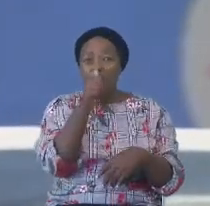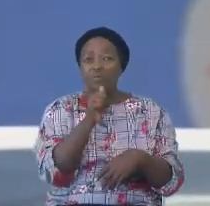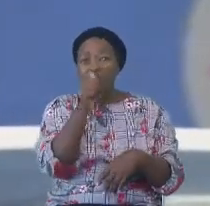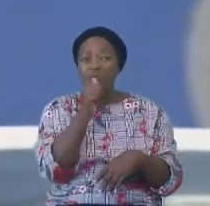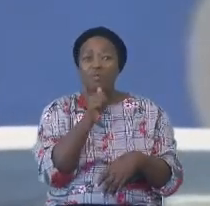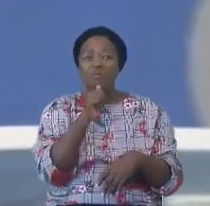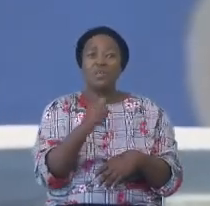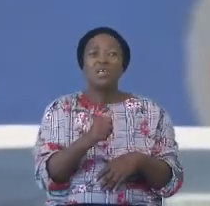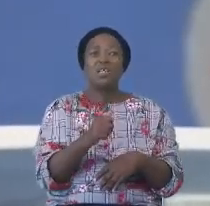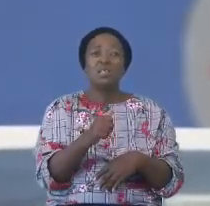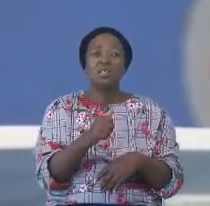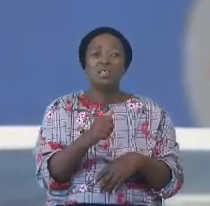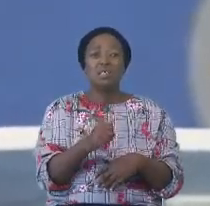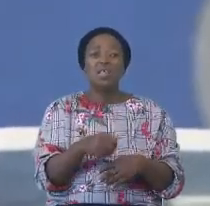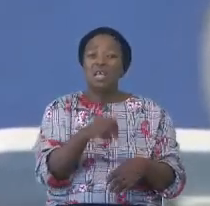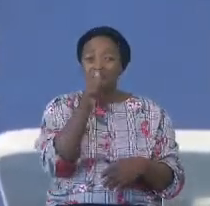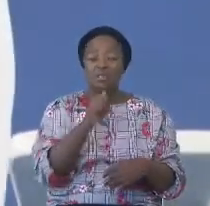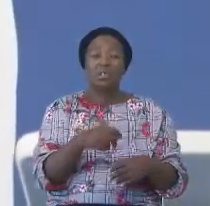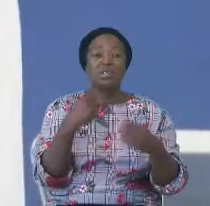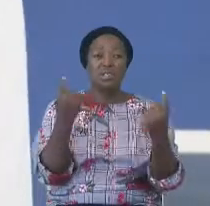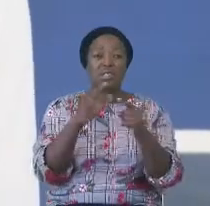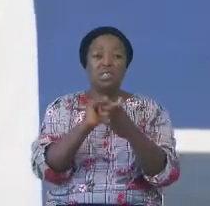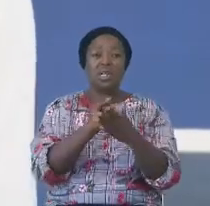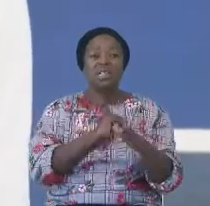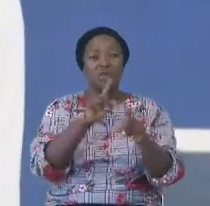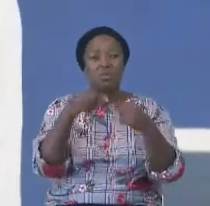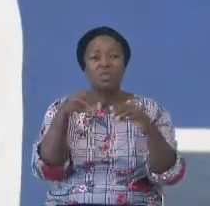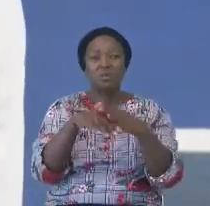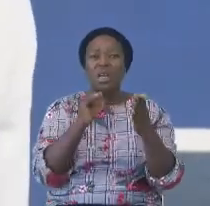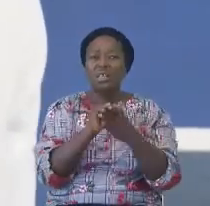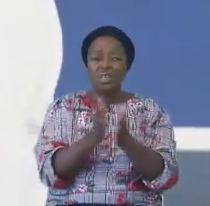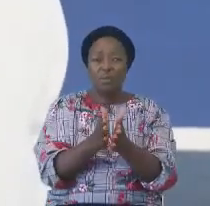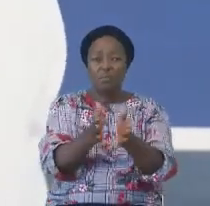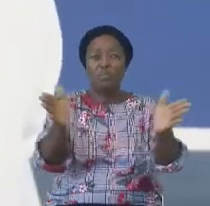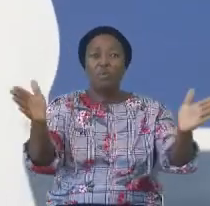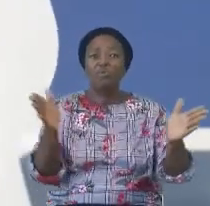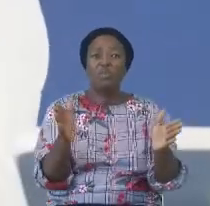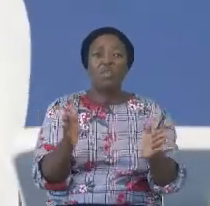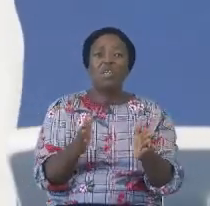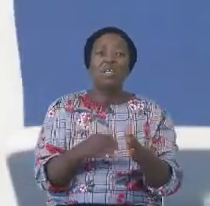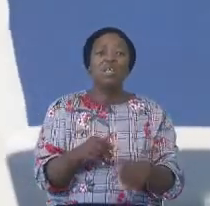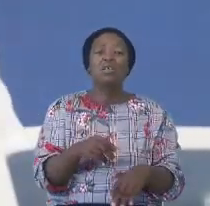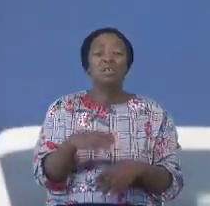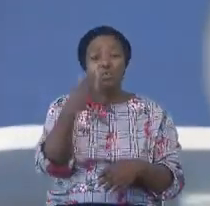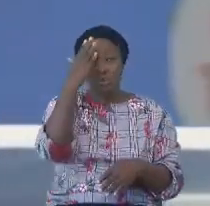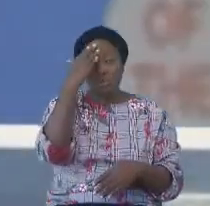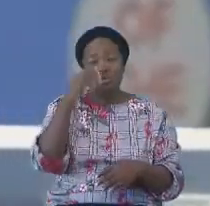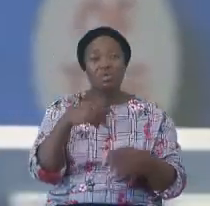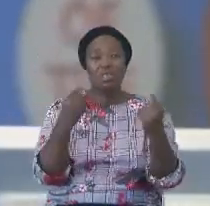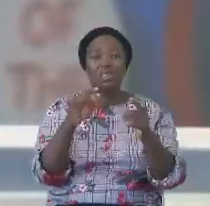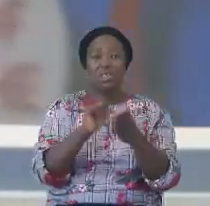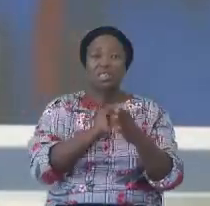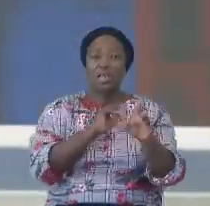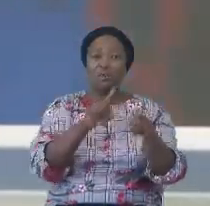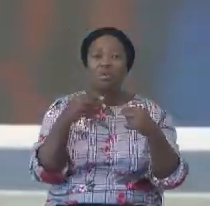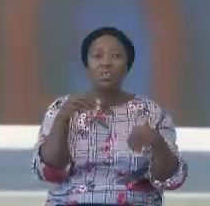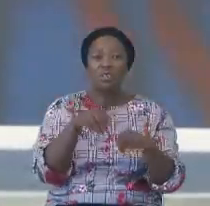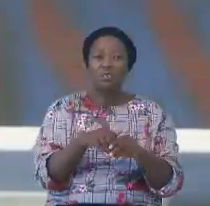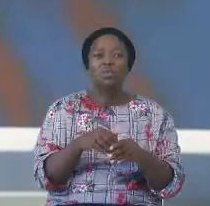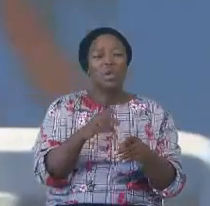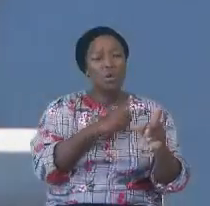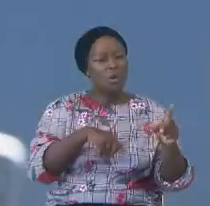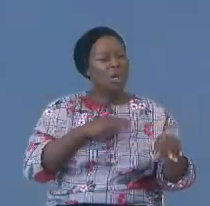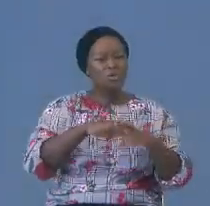hypocrisy I manifested, and the private secret sin I committed, and the public common